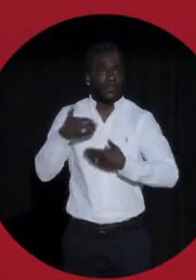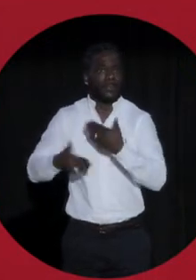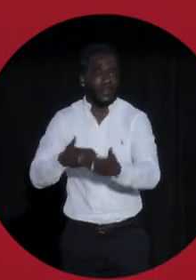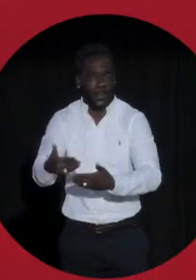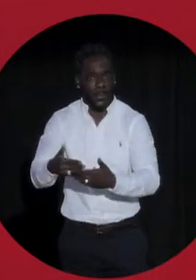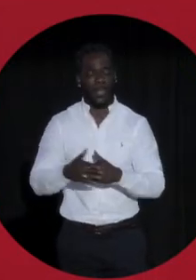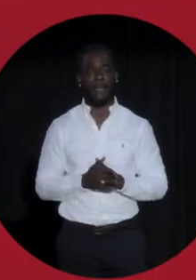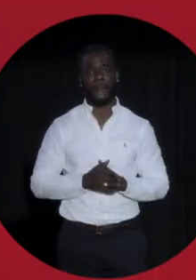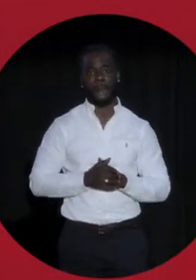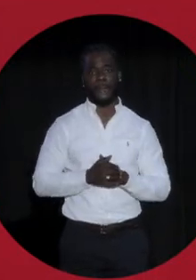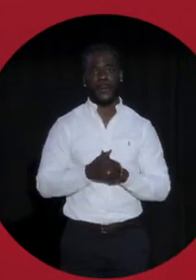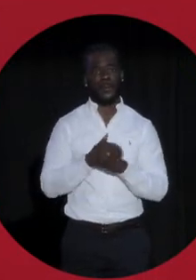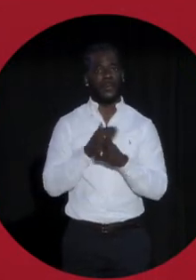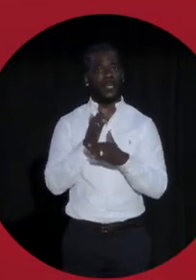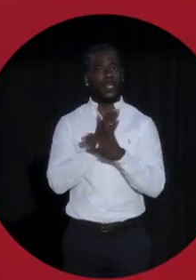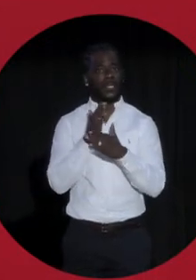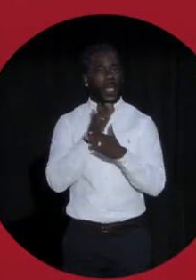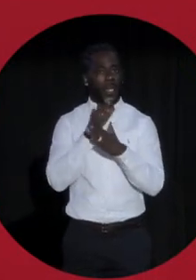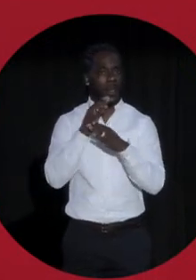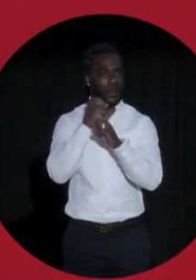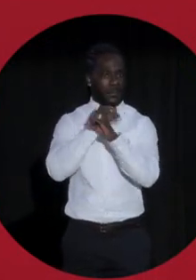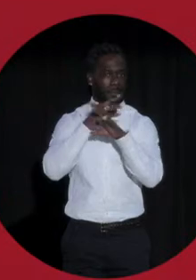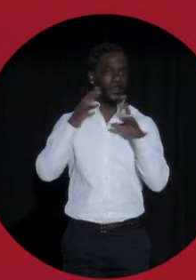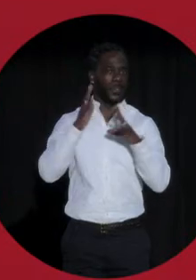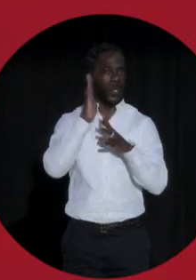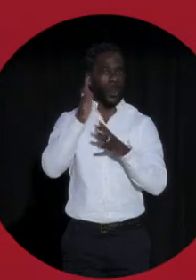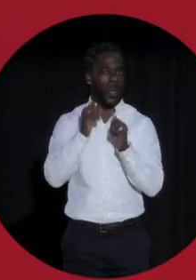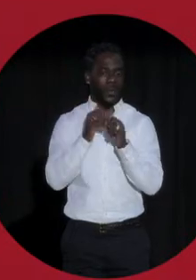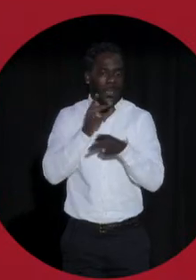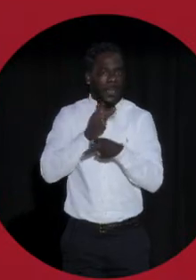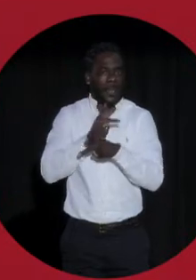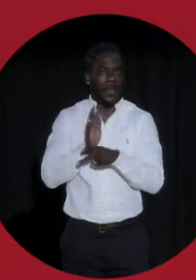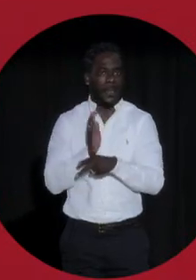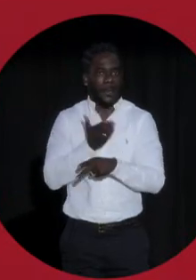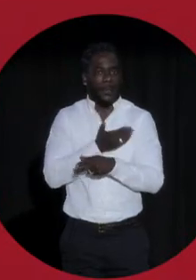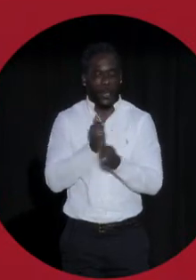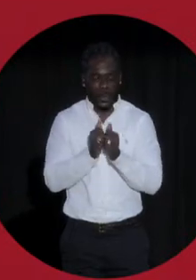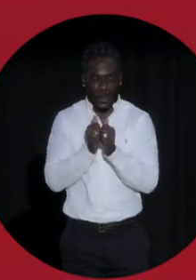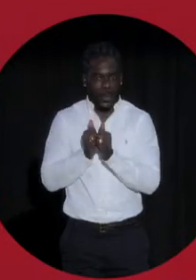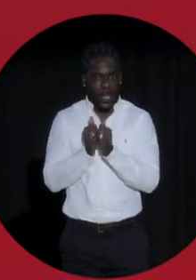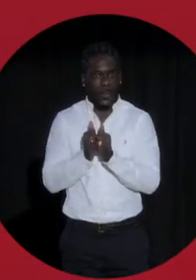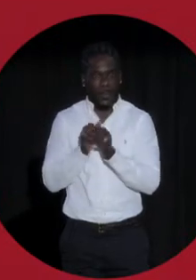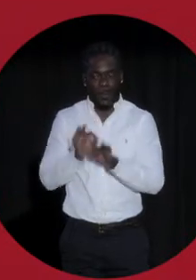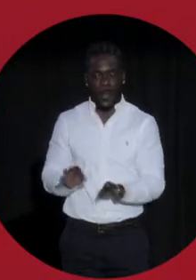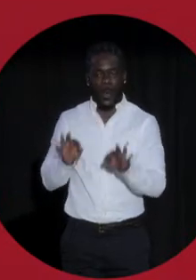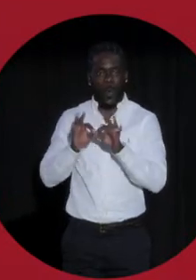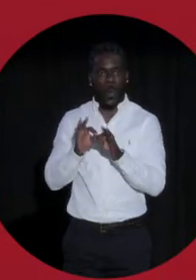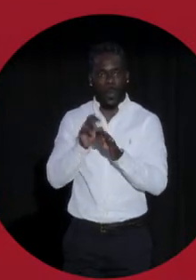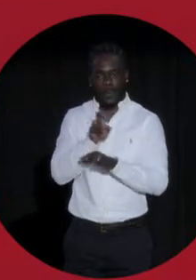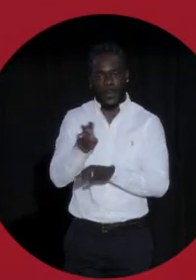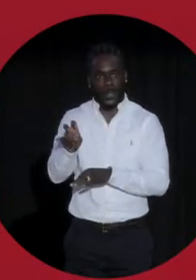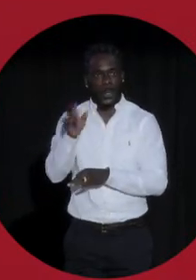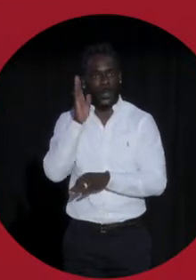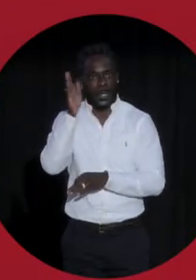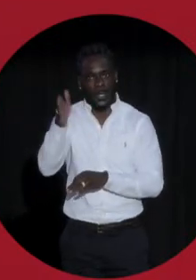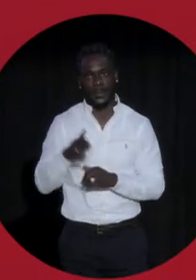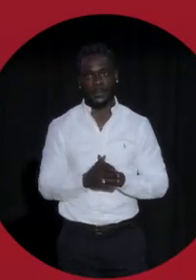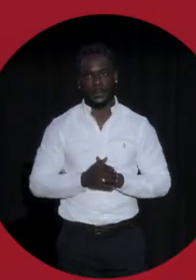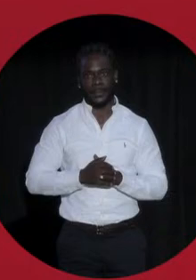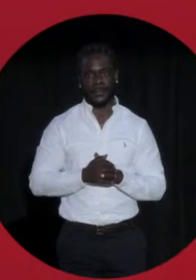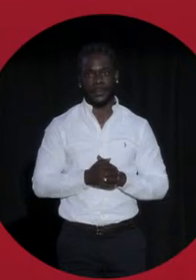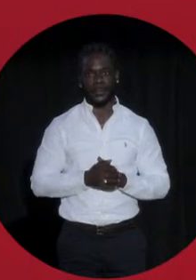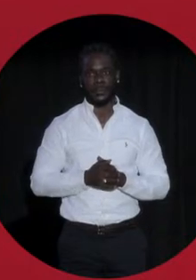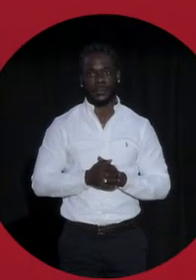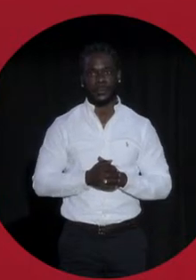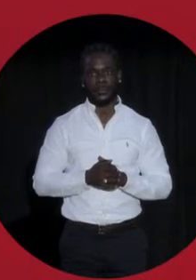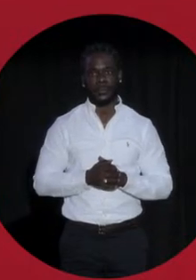accord. Shared vision will hold us together during the challenging and worthy journey ahead. Till the gain of